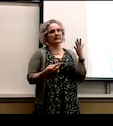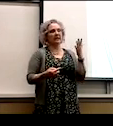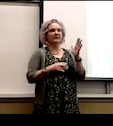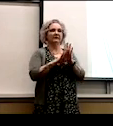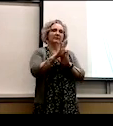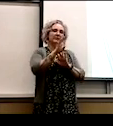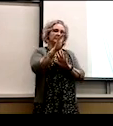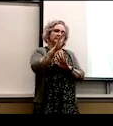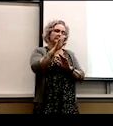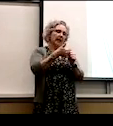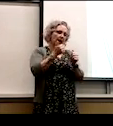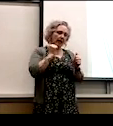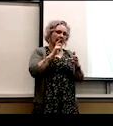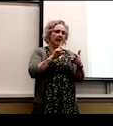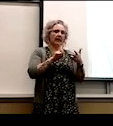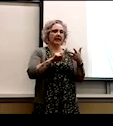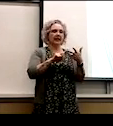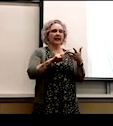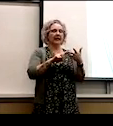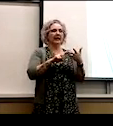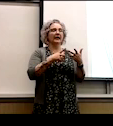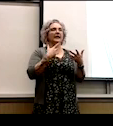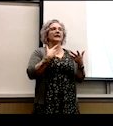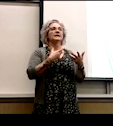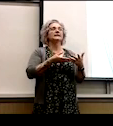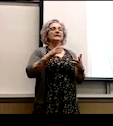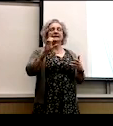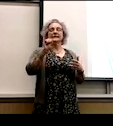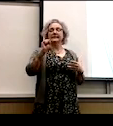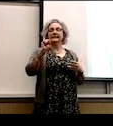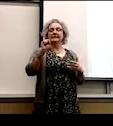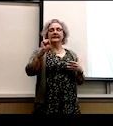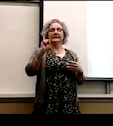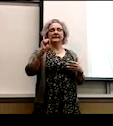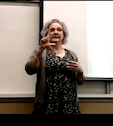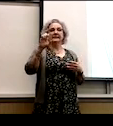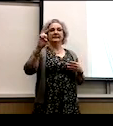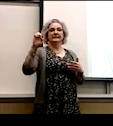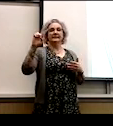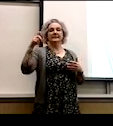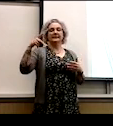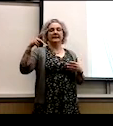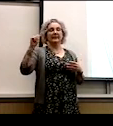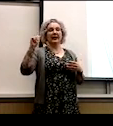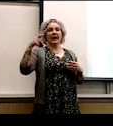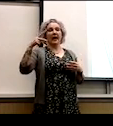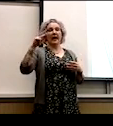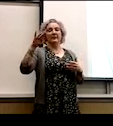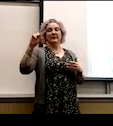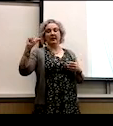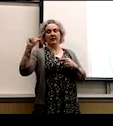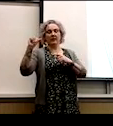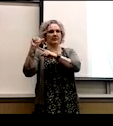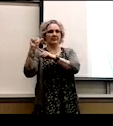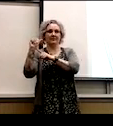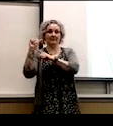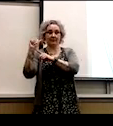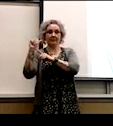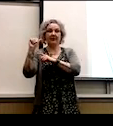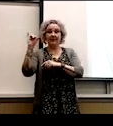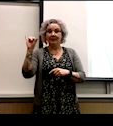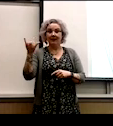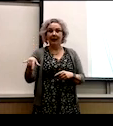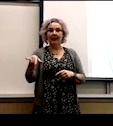sleep apnea. I'm very repetitive about sleep apnea through the entire talk because it's an underdiagnosed condition